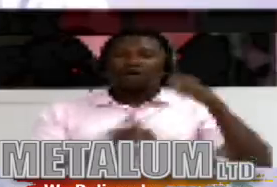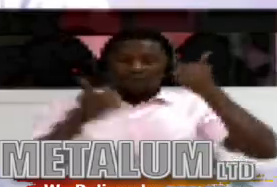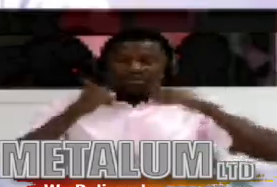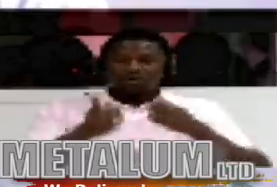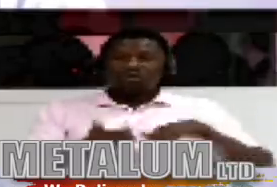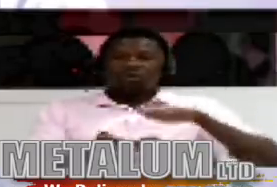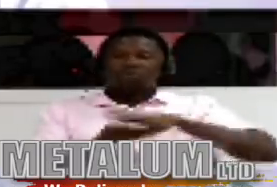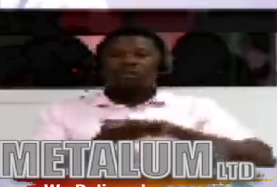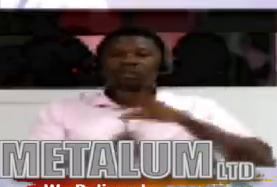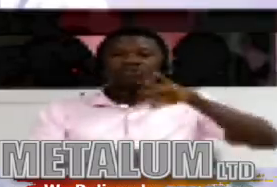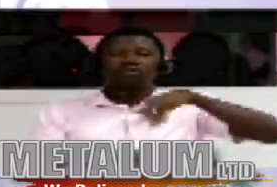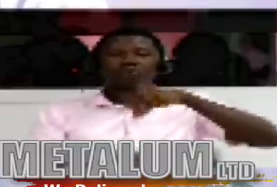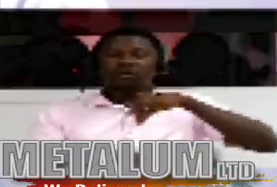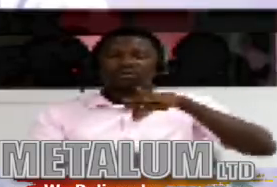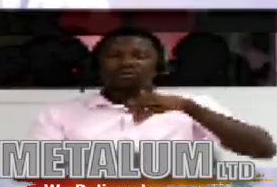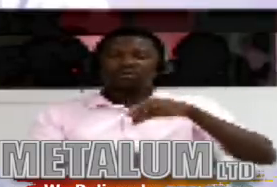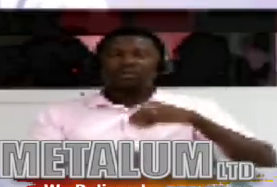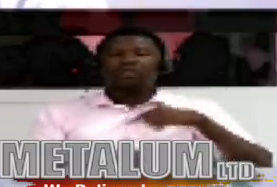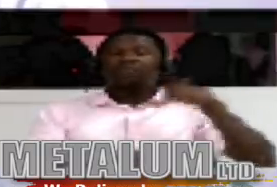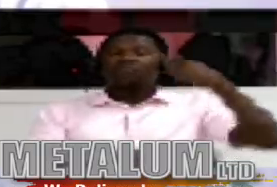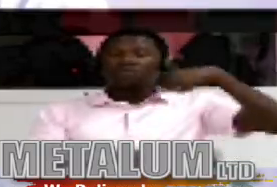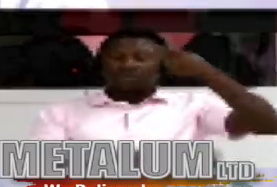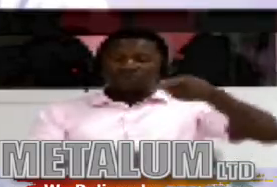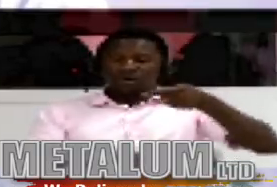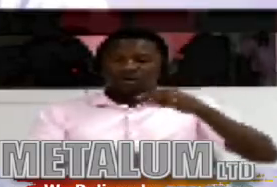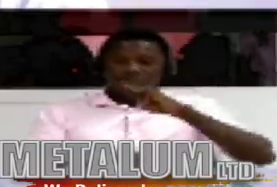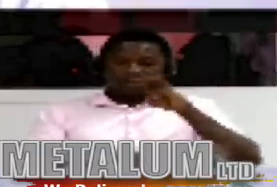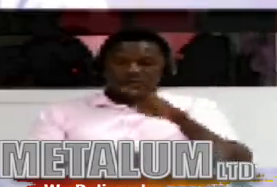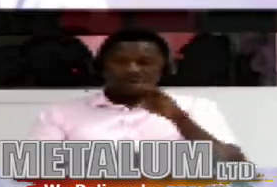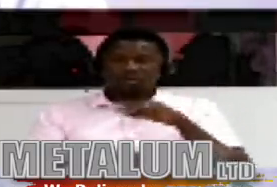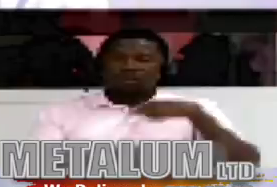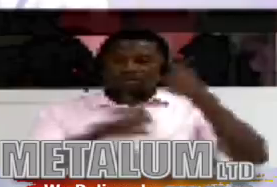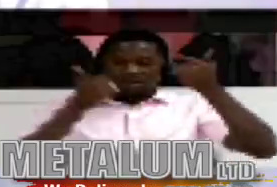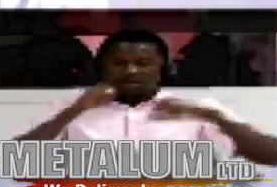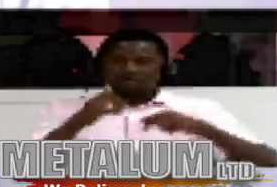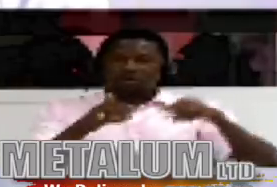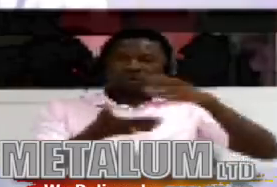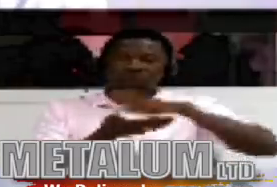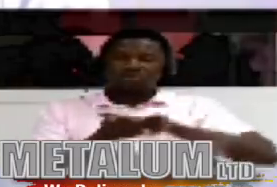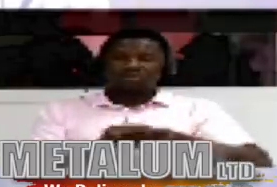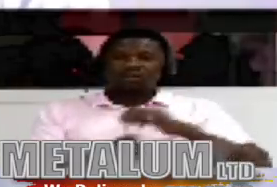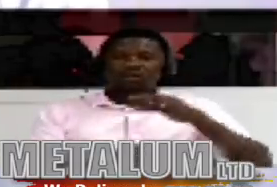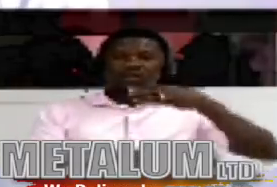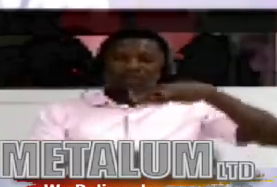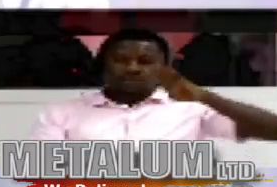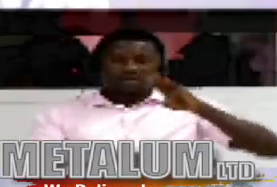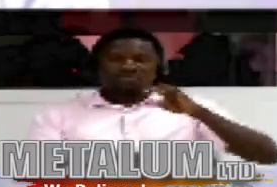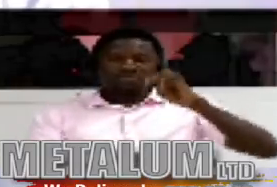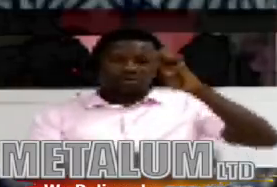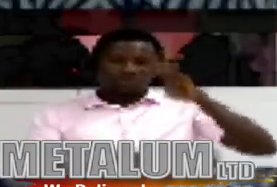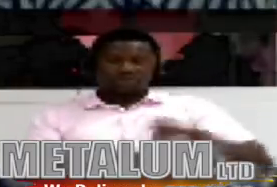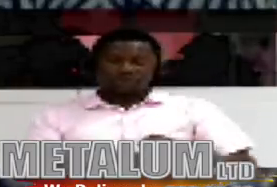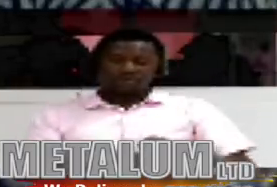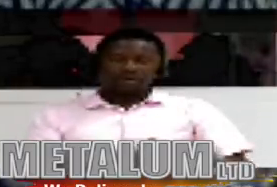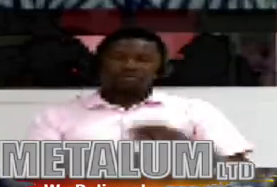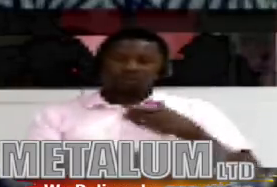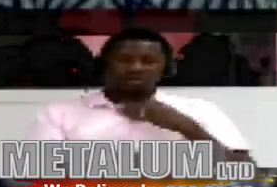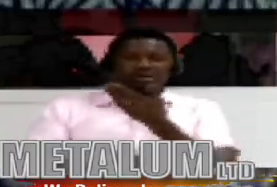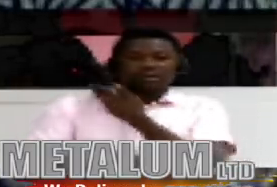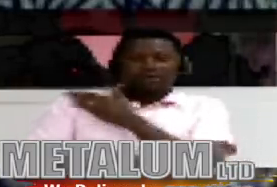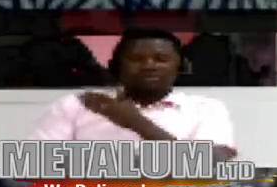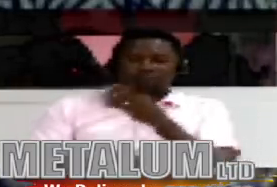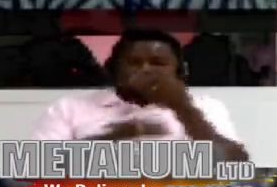Monday, which happens to be on the 13th of March, then we left the college. A